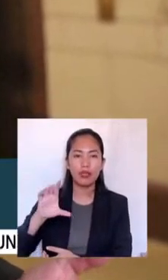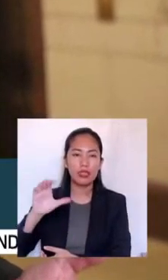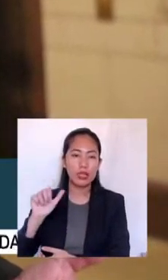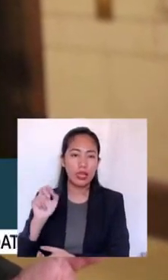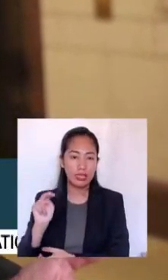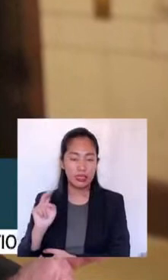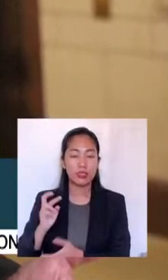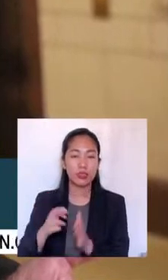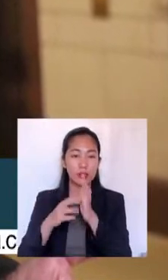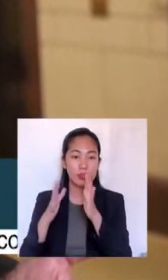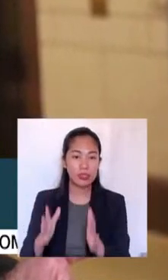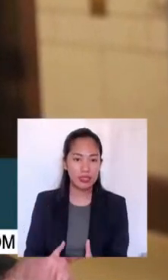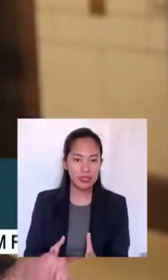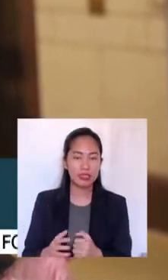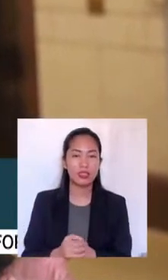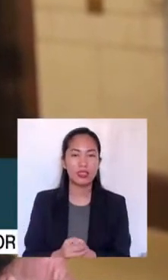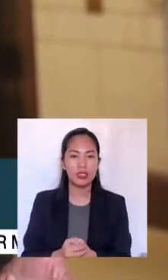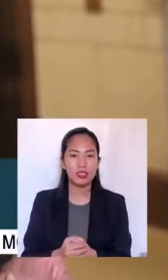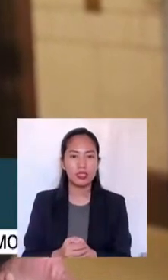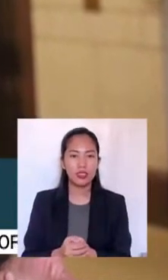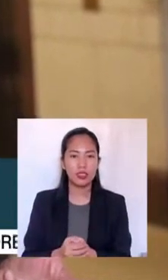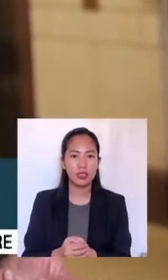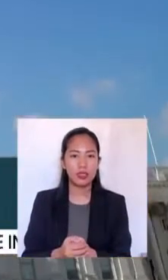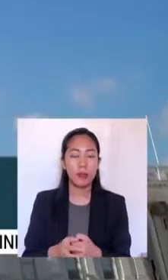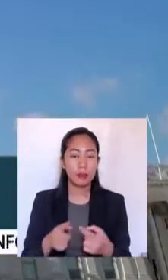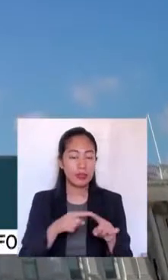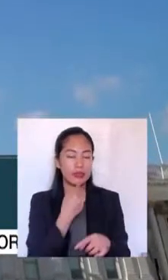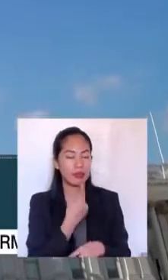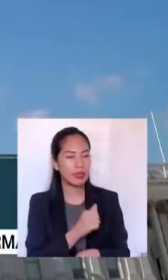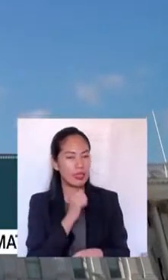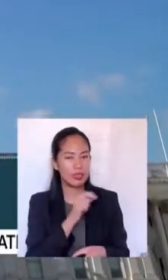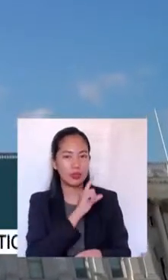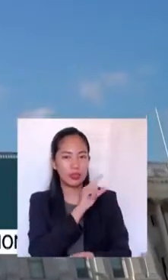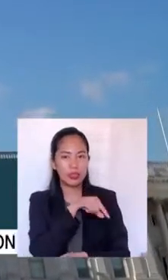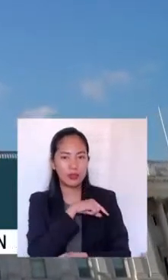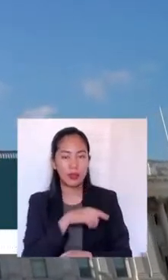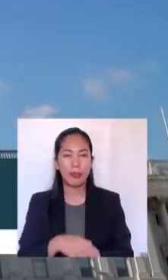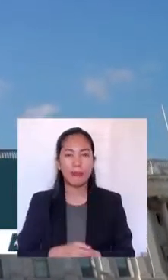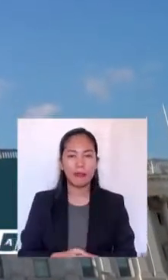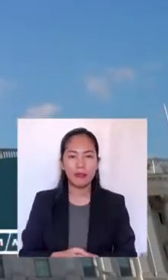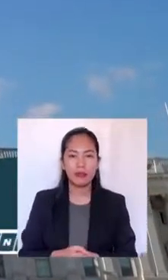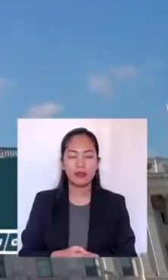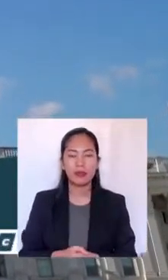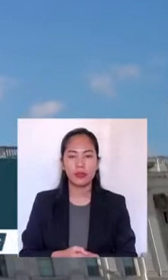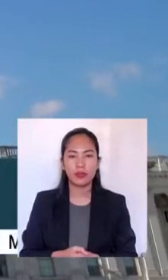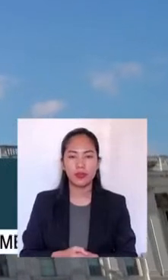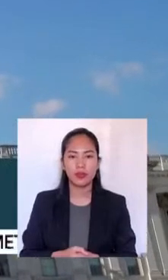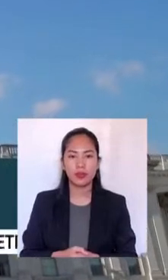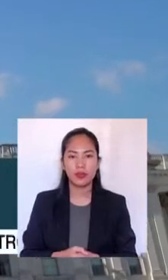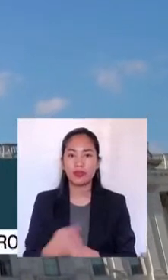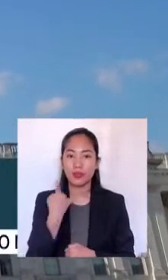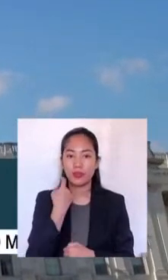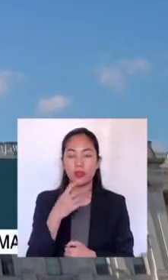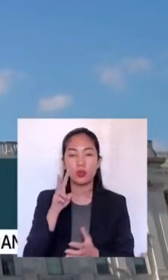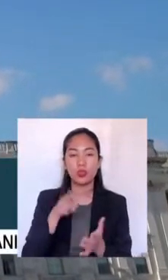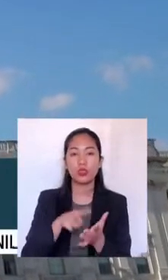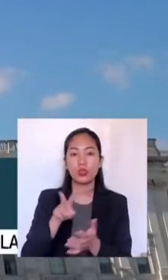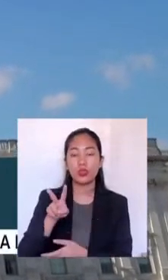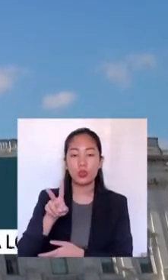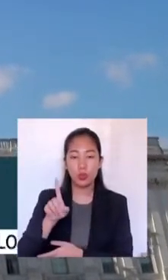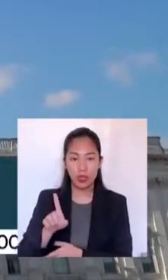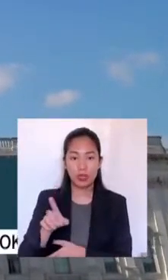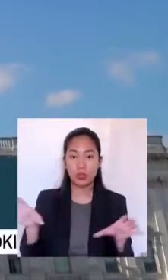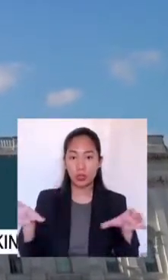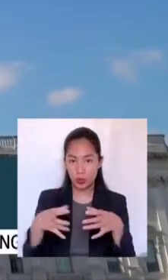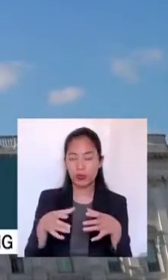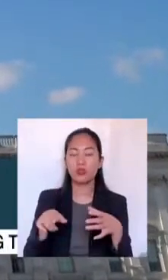committee, quote, is illegitimate and not duly constituted. An appeals court ruled earlier in 2021 that the committee was legitimate and entitled to